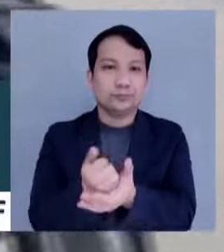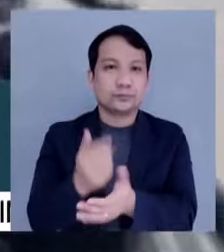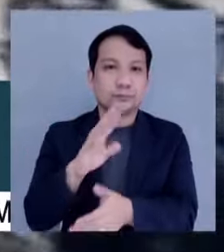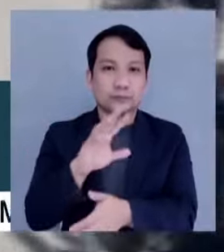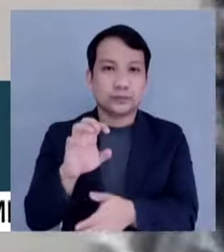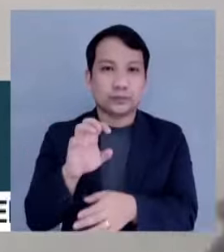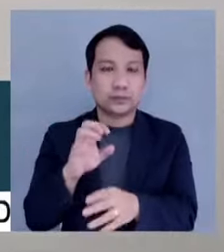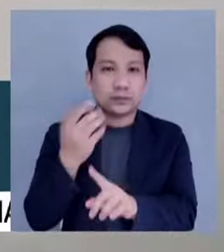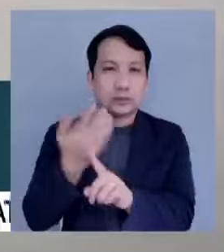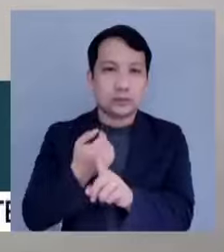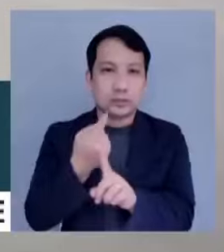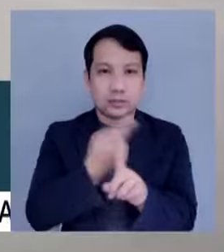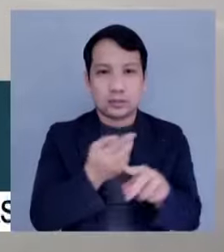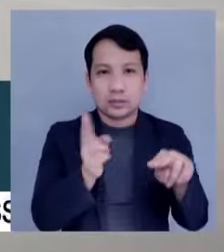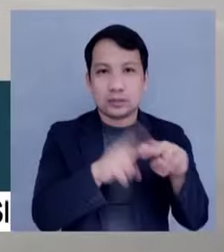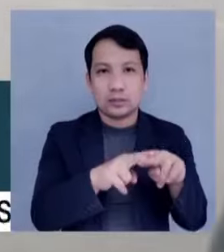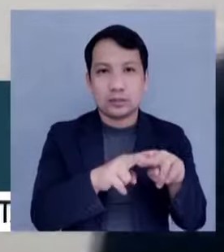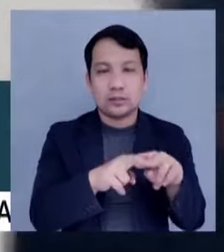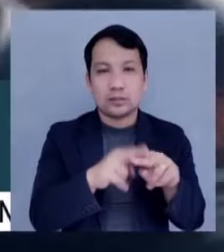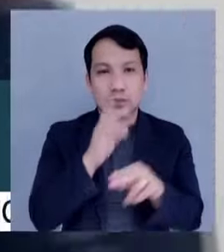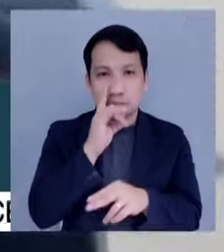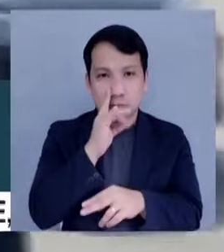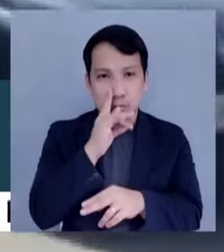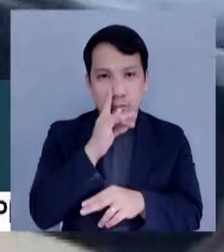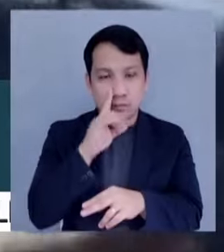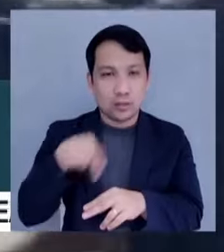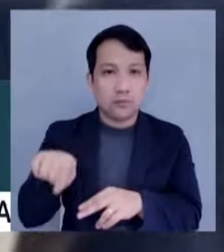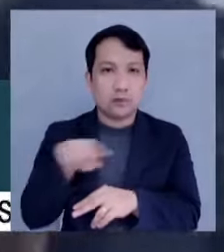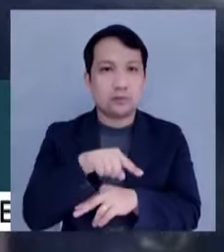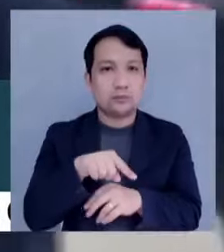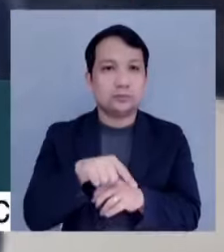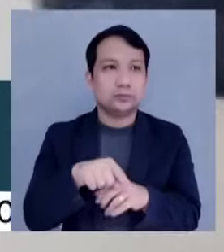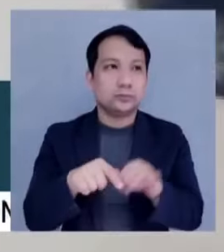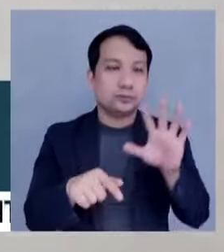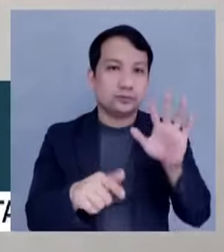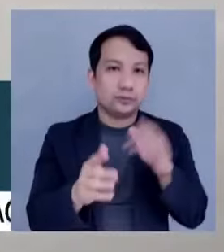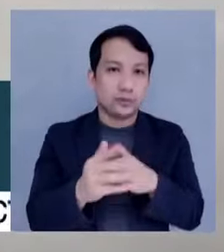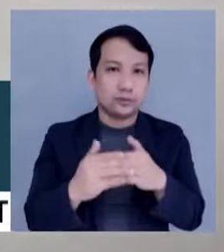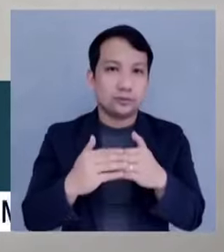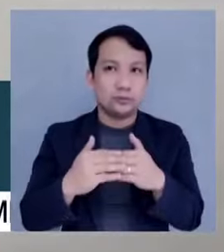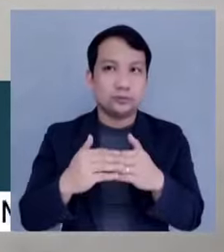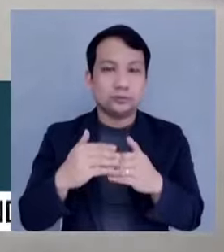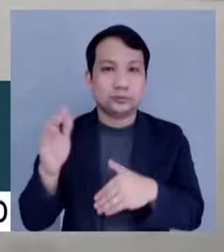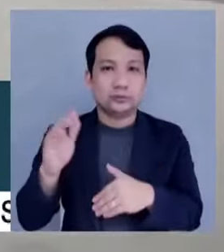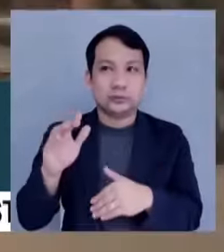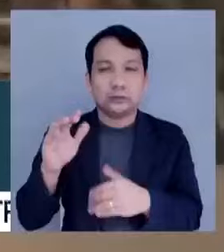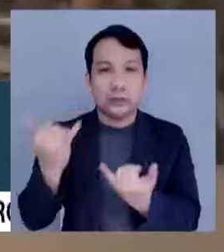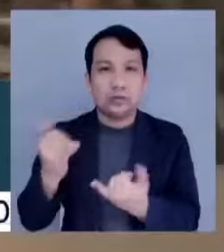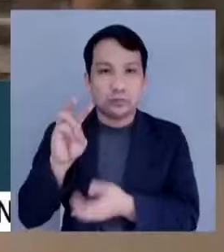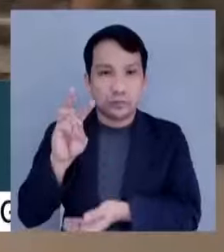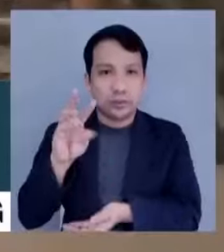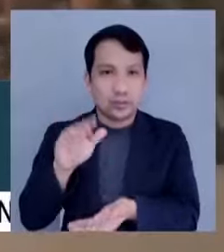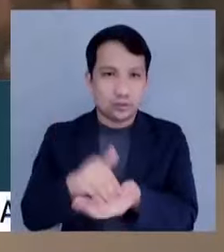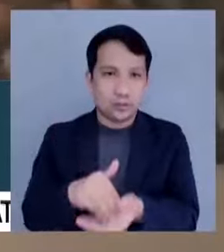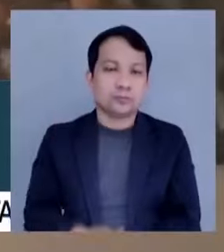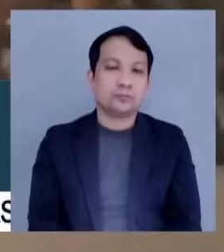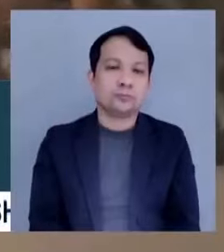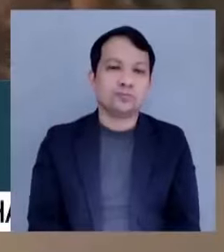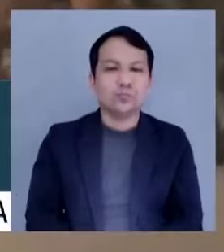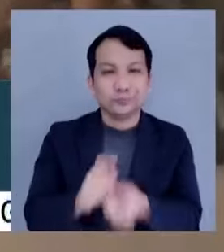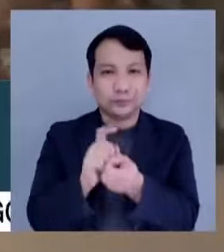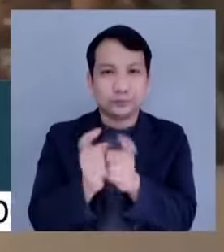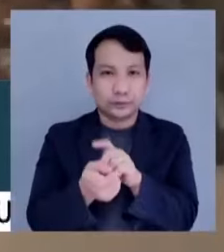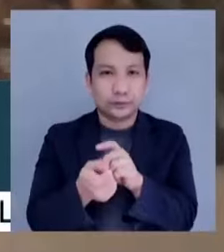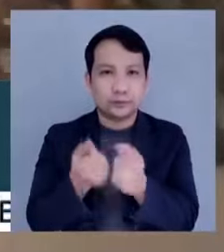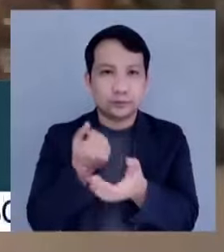monthly wage increase for household workers who earn between 5,500 and 6,000 pesos. The adjustments are expected